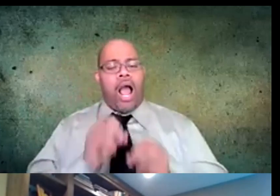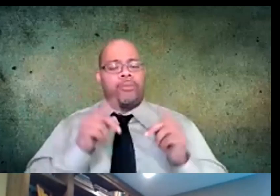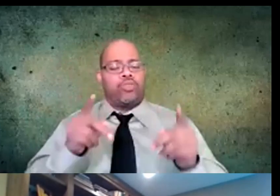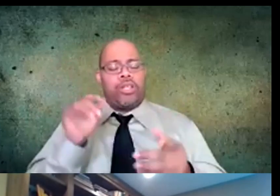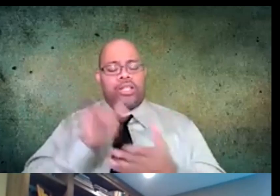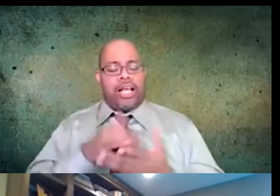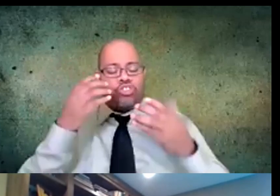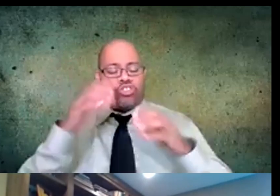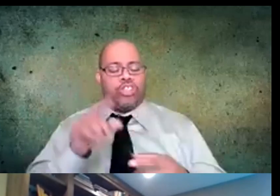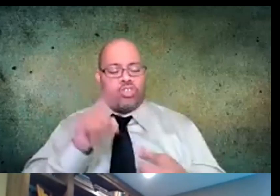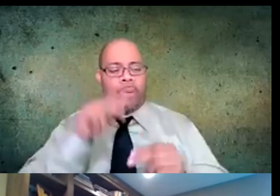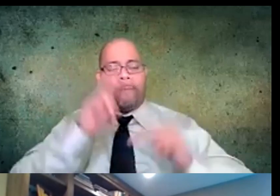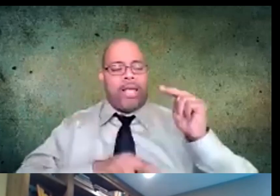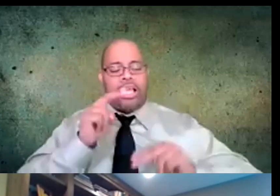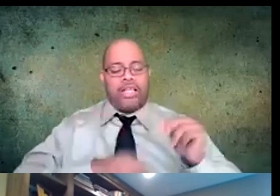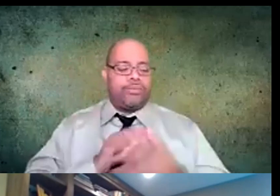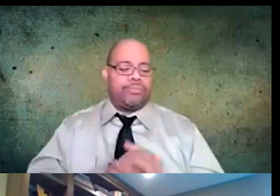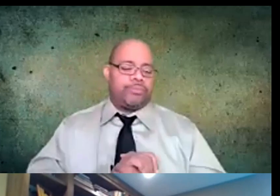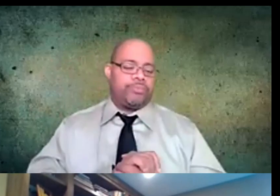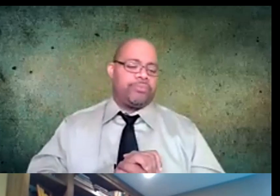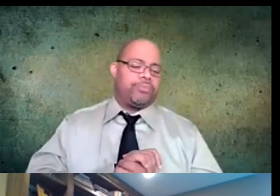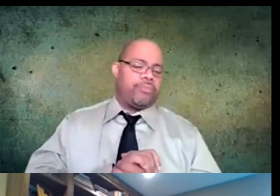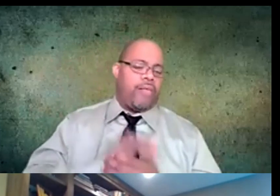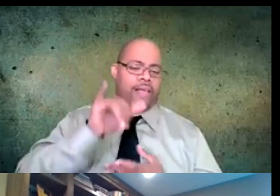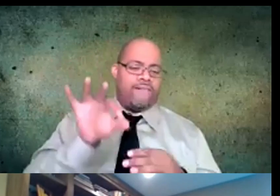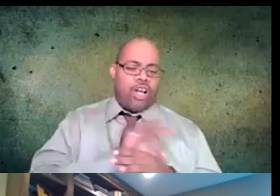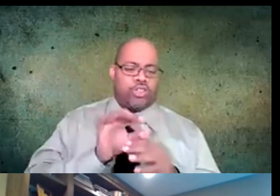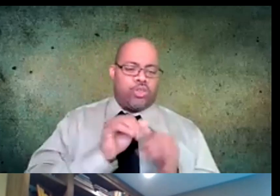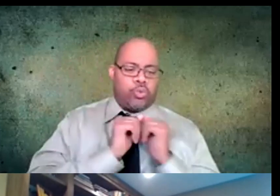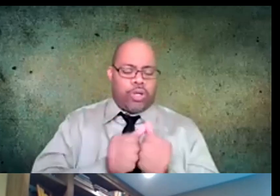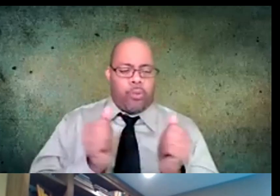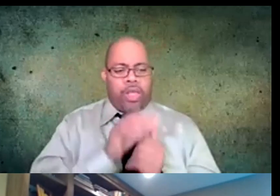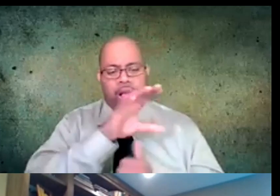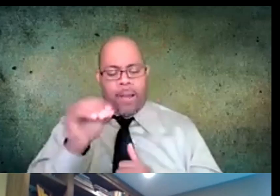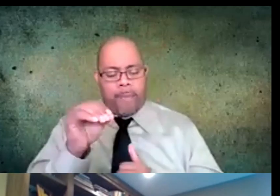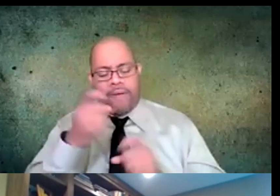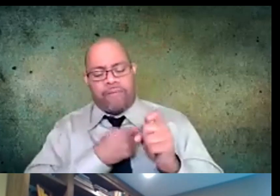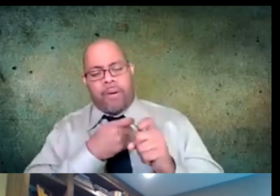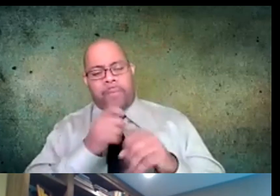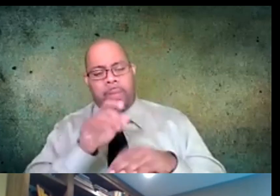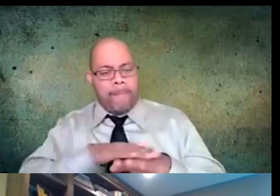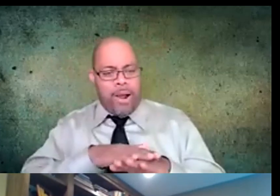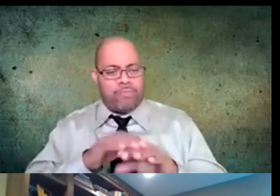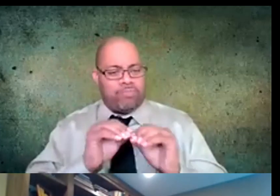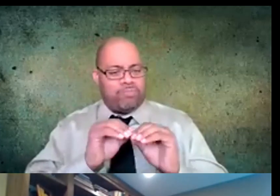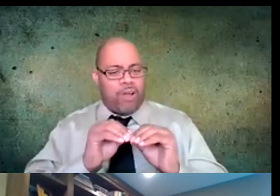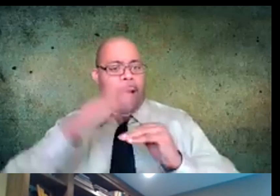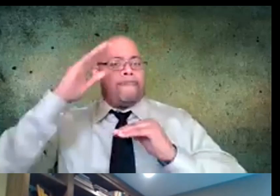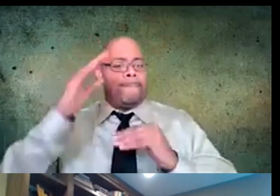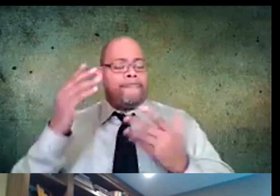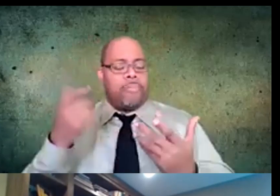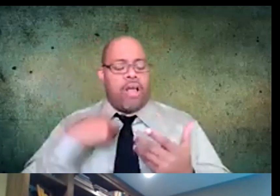got the chance to build out this function together with the company from ground zero. So I was